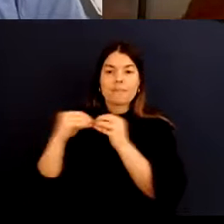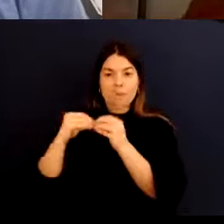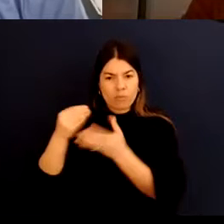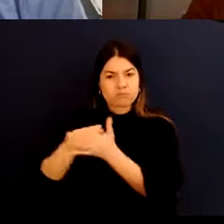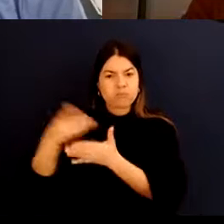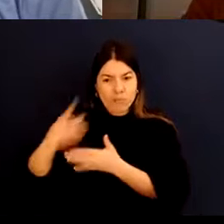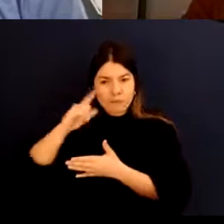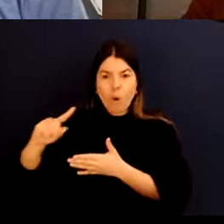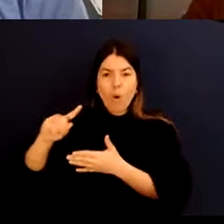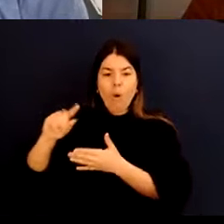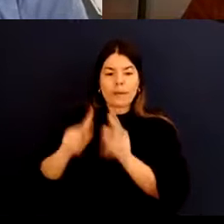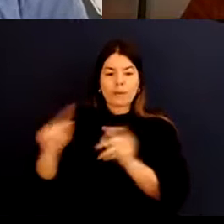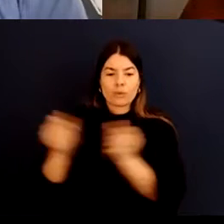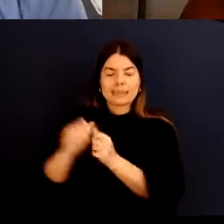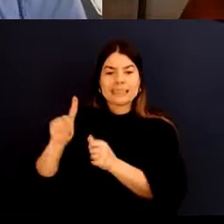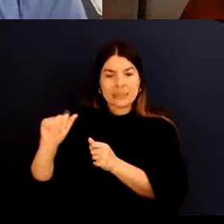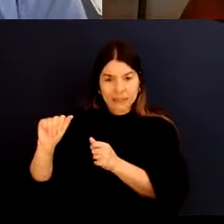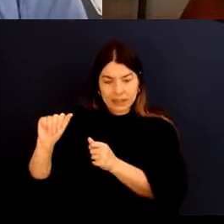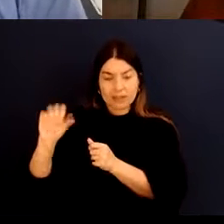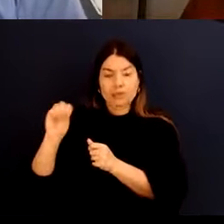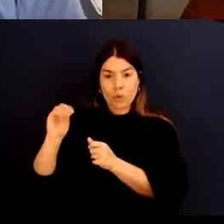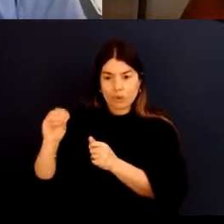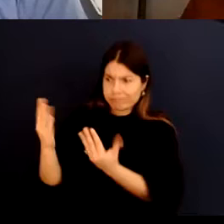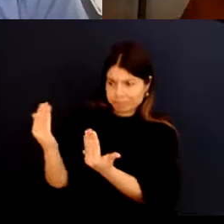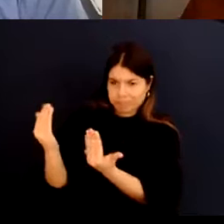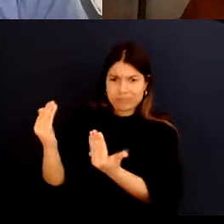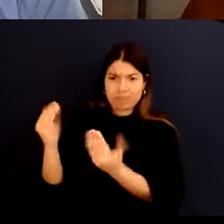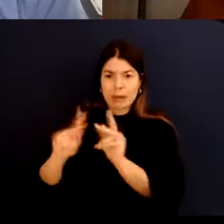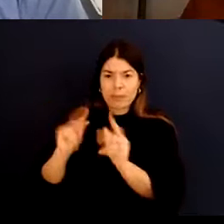with disabilities. So what I'd like to do is bring those people together,